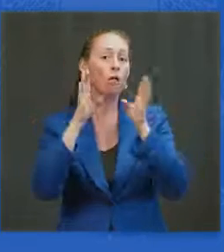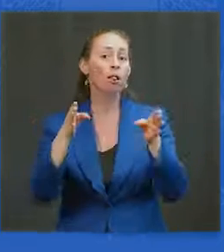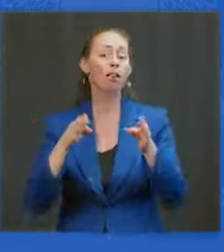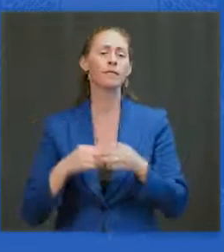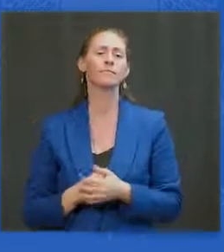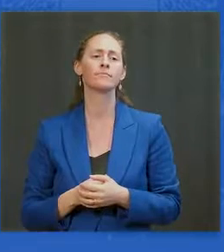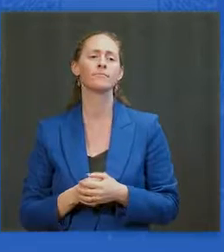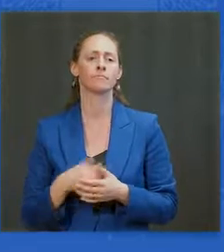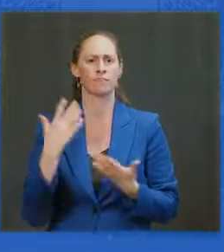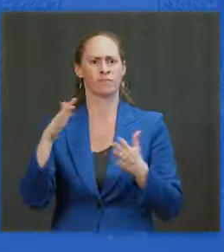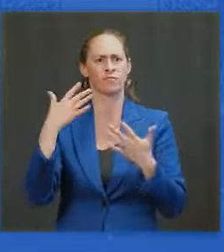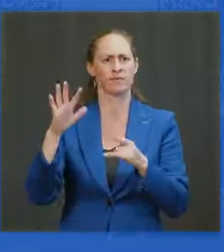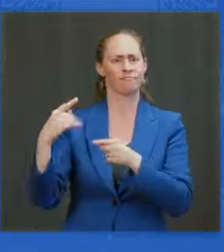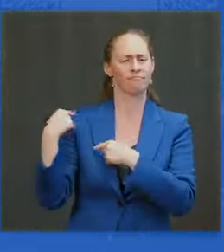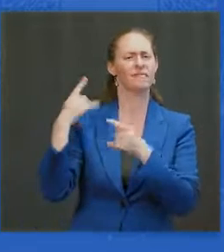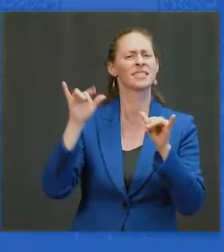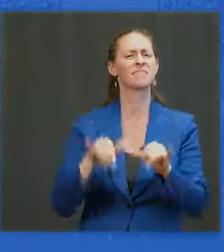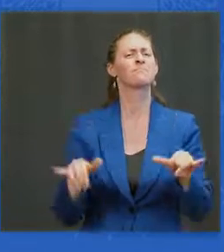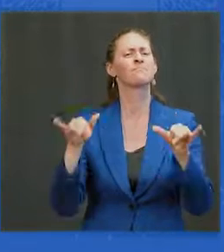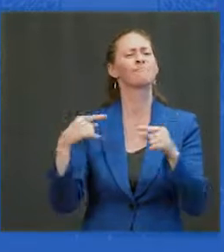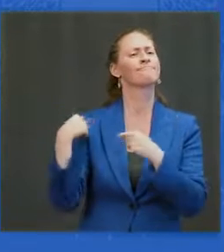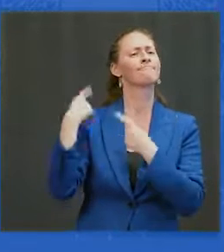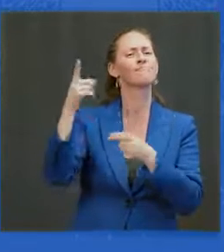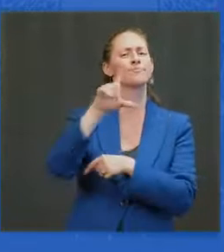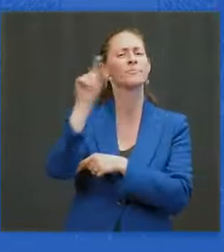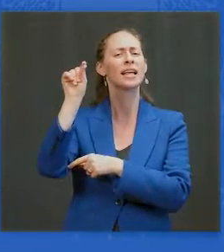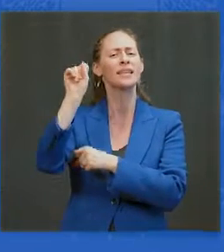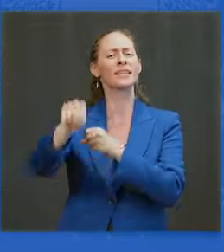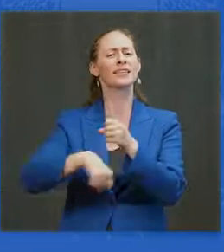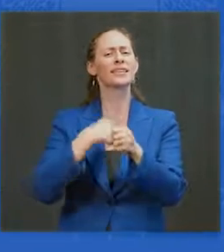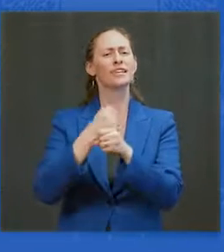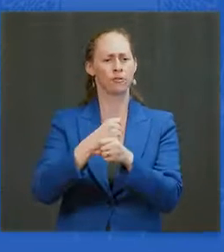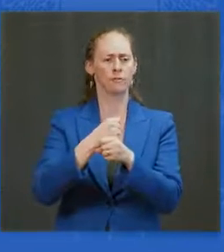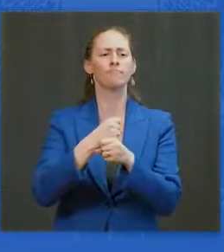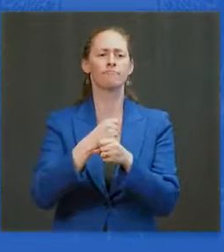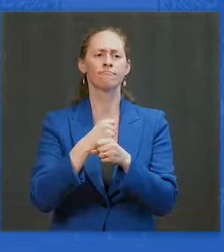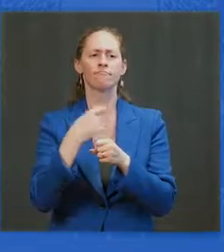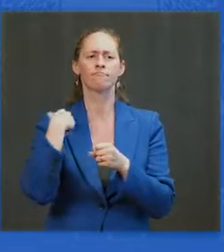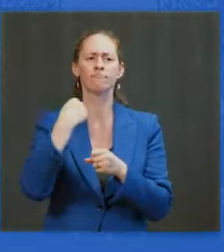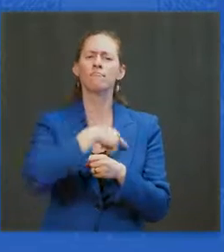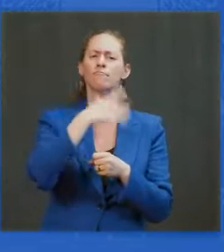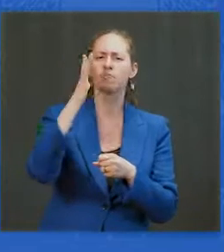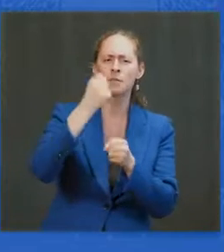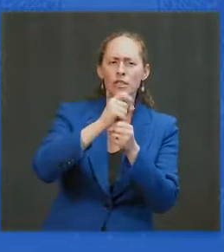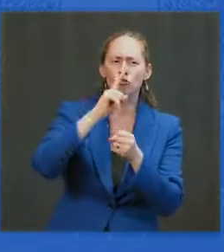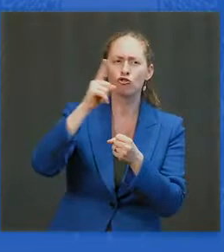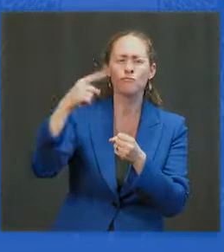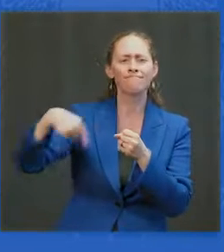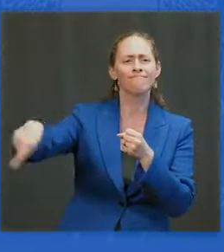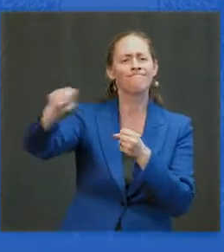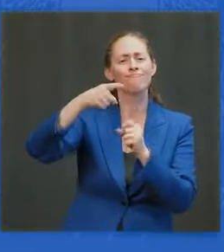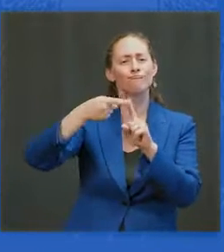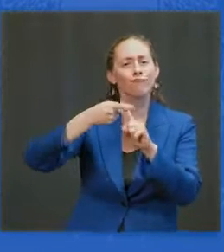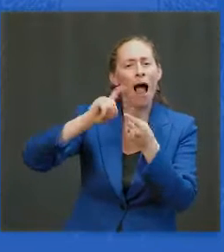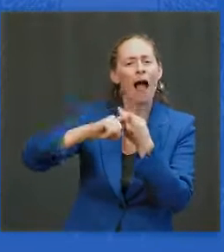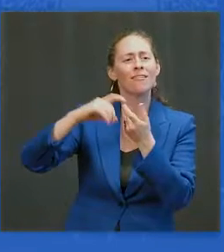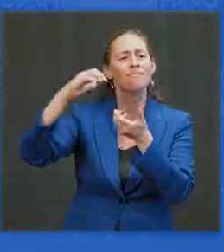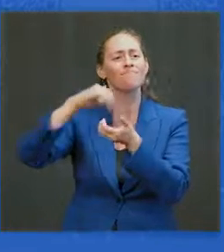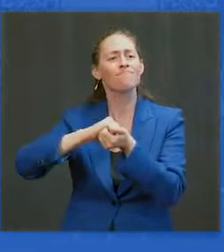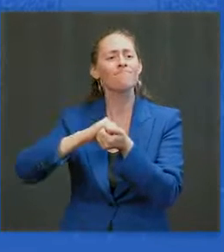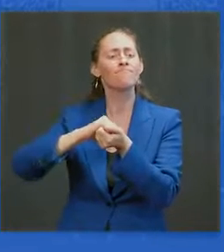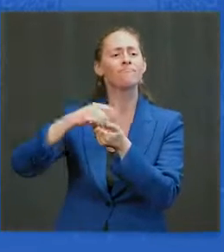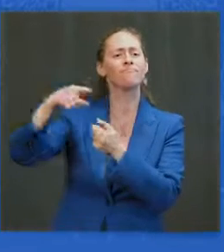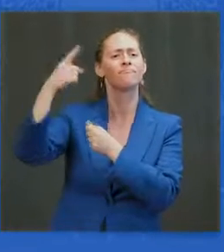years. We're acting in consultation and cooperation with our closest friends and fellow democracies. And I want